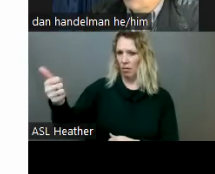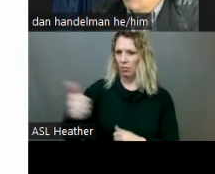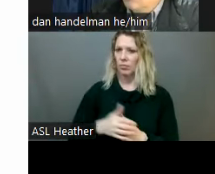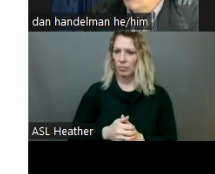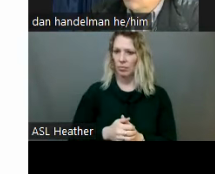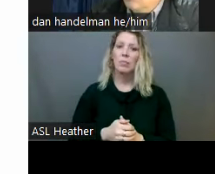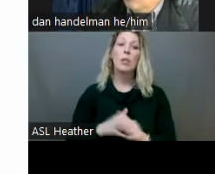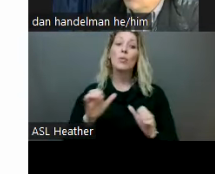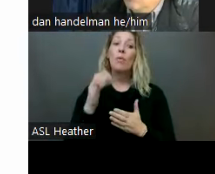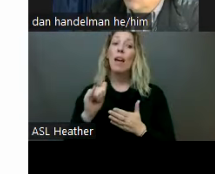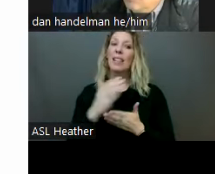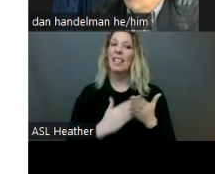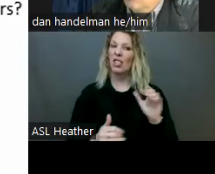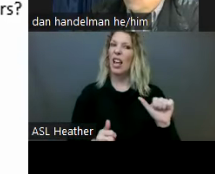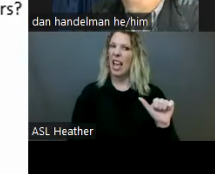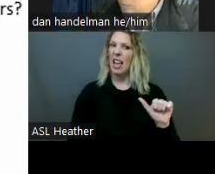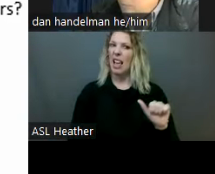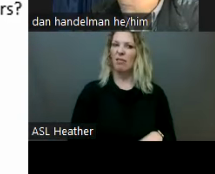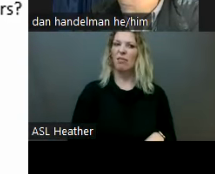section A. Sure thing.